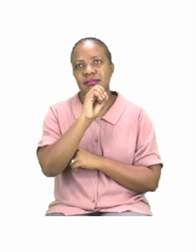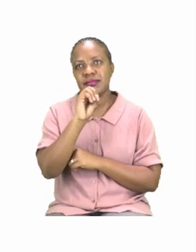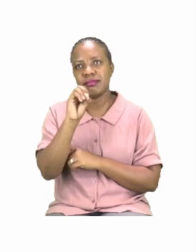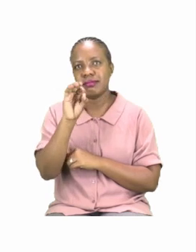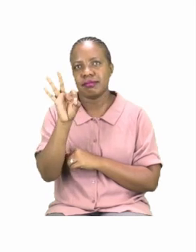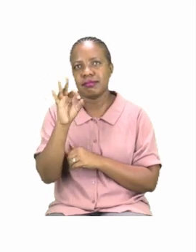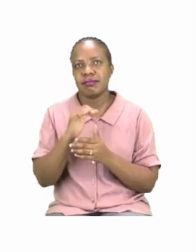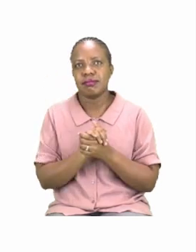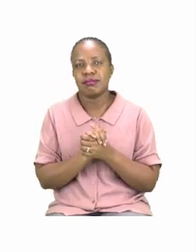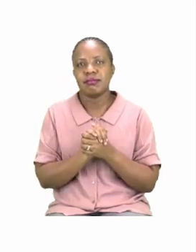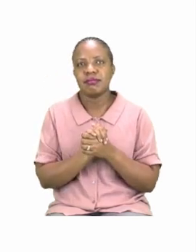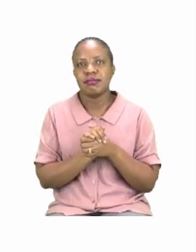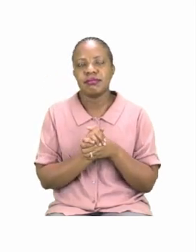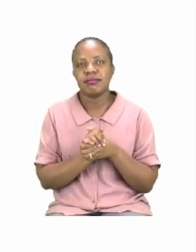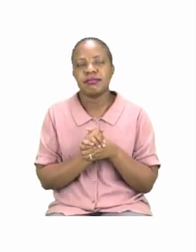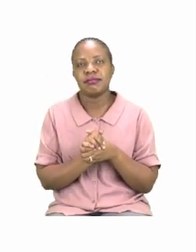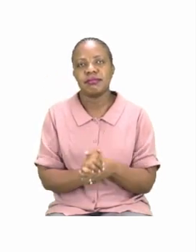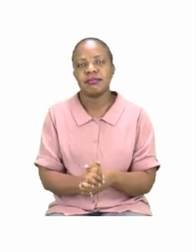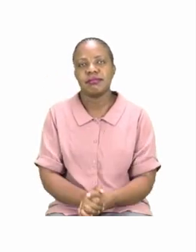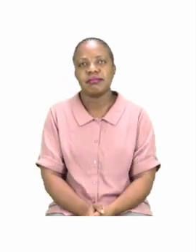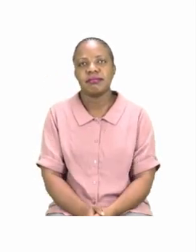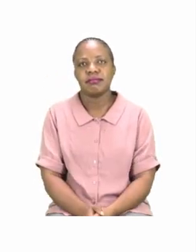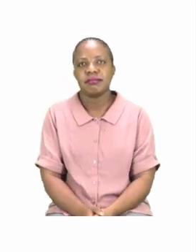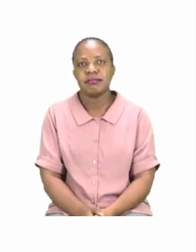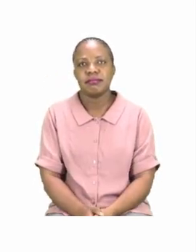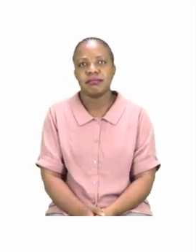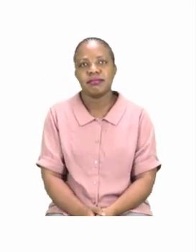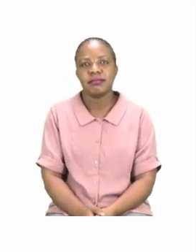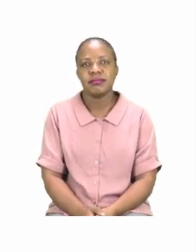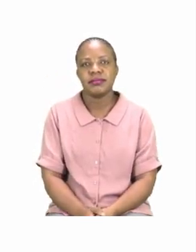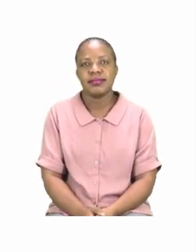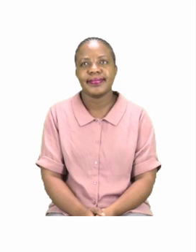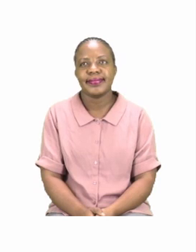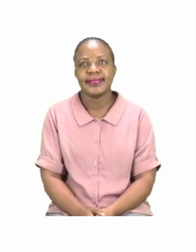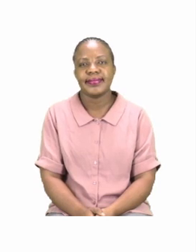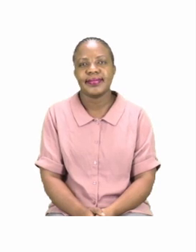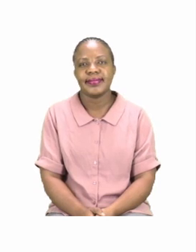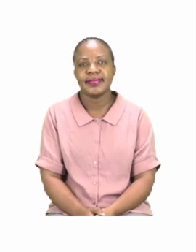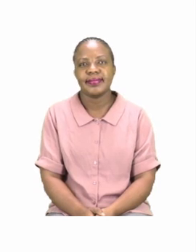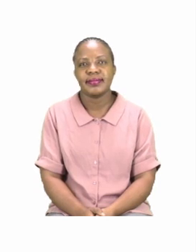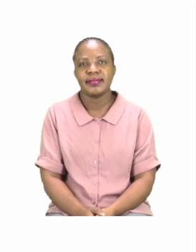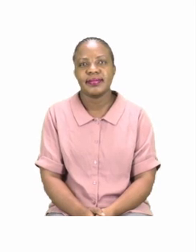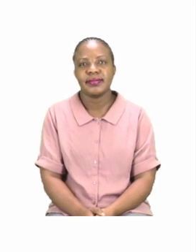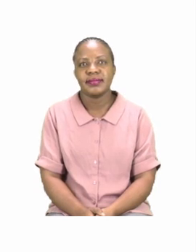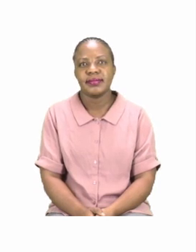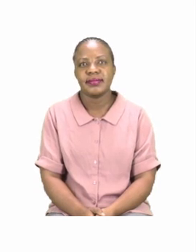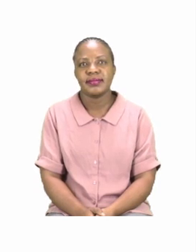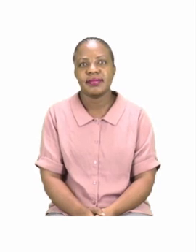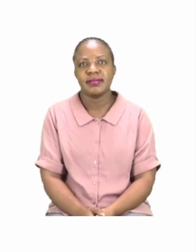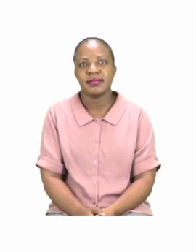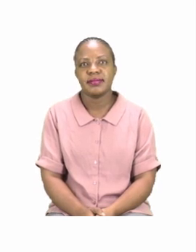we can see the roof. Well done. The next one is, let's sound it